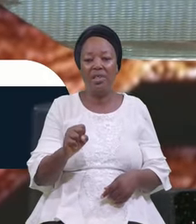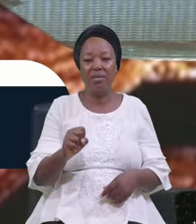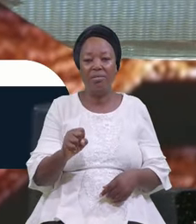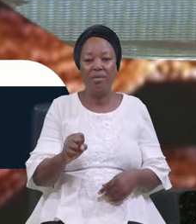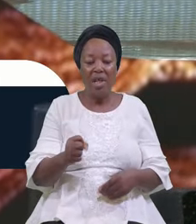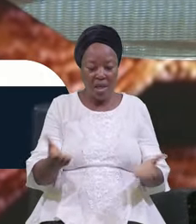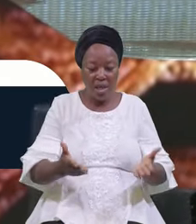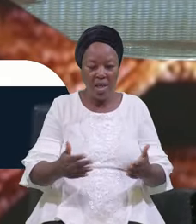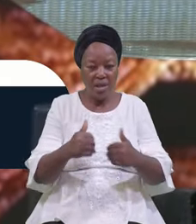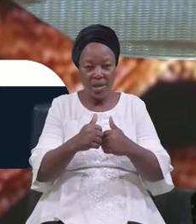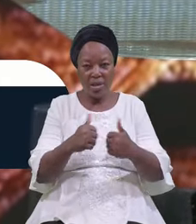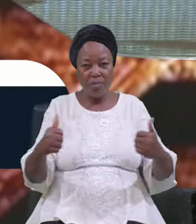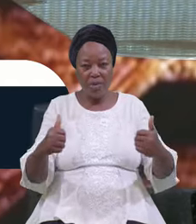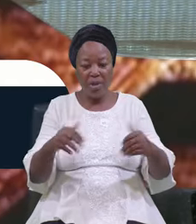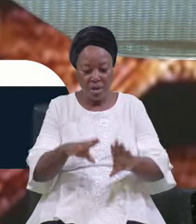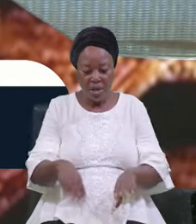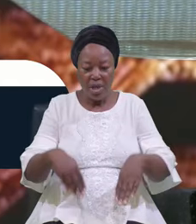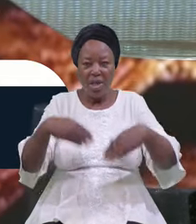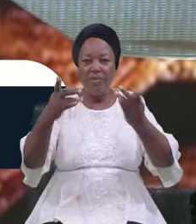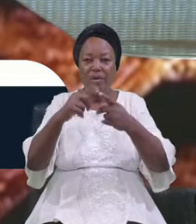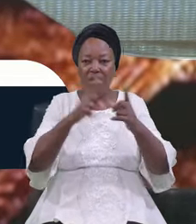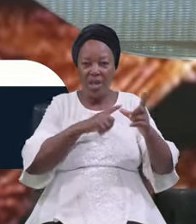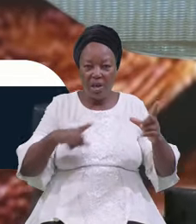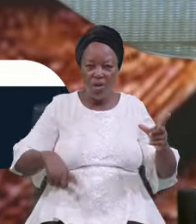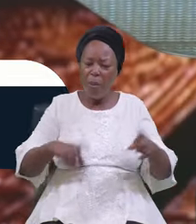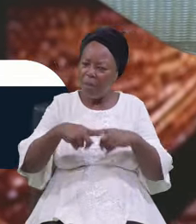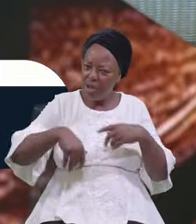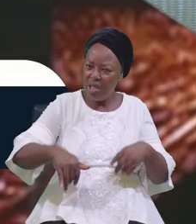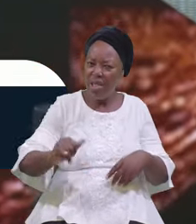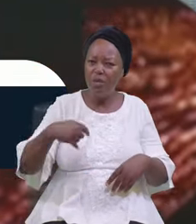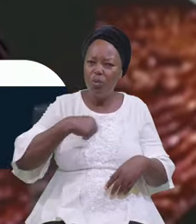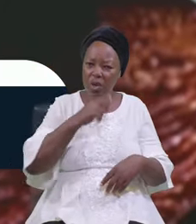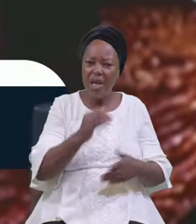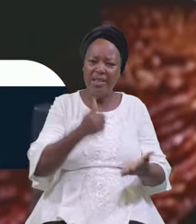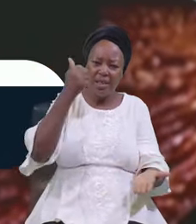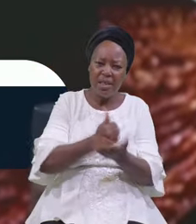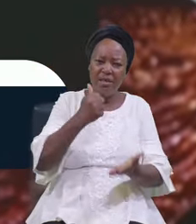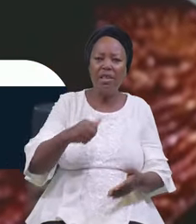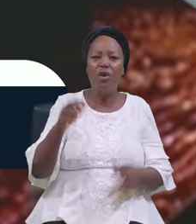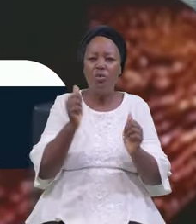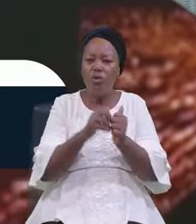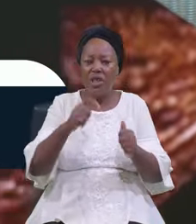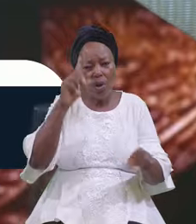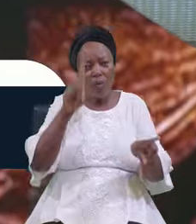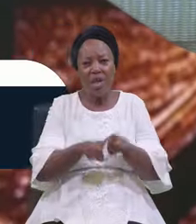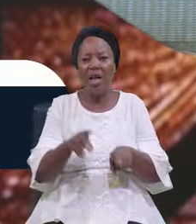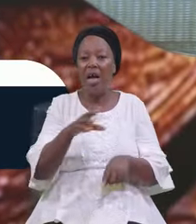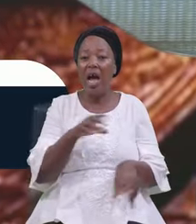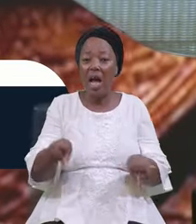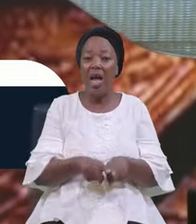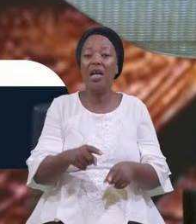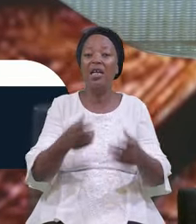yes. Giving to the Lord, yet, but were sealed with a covenant as